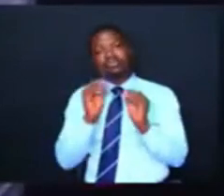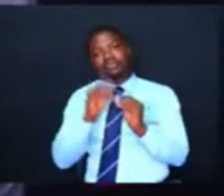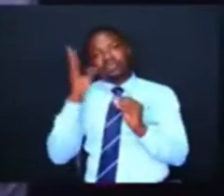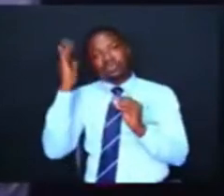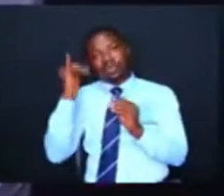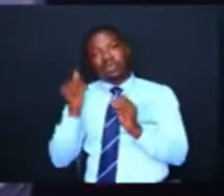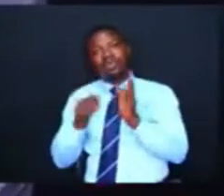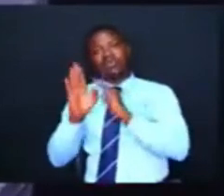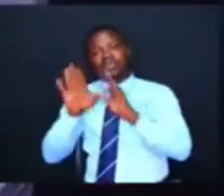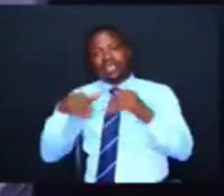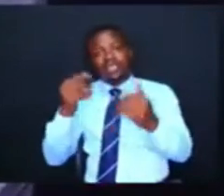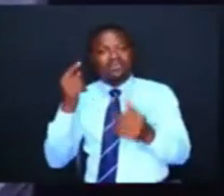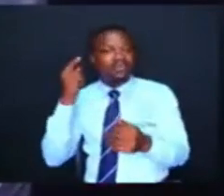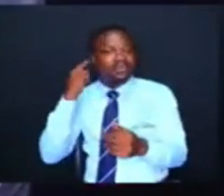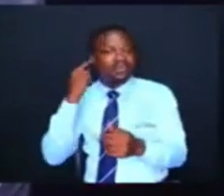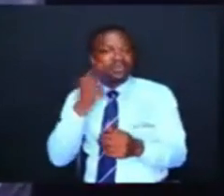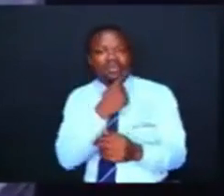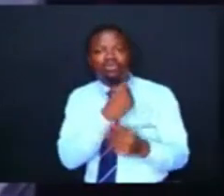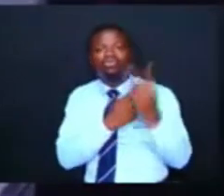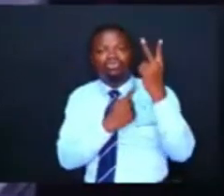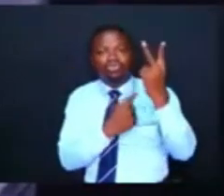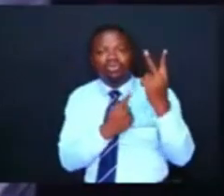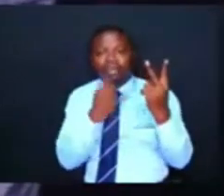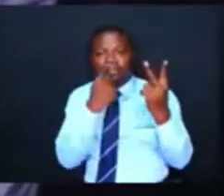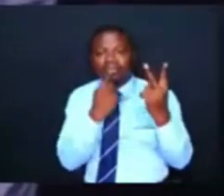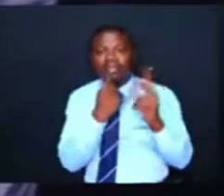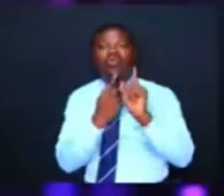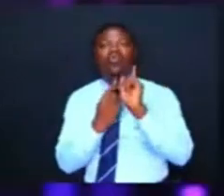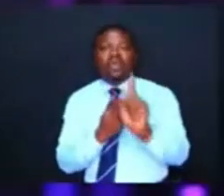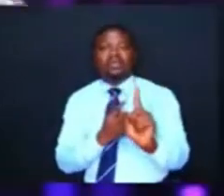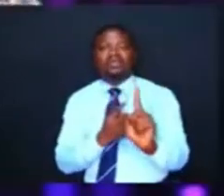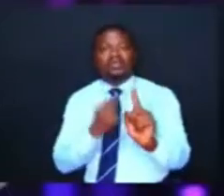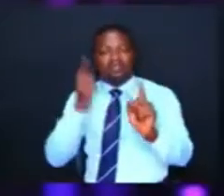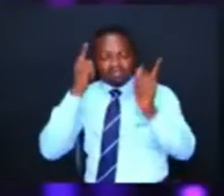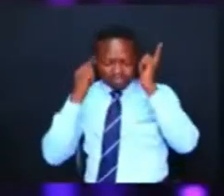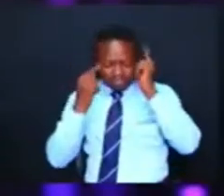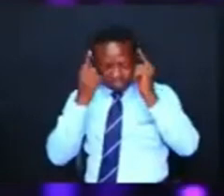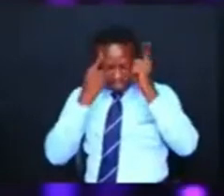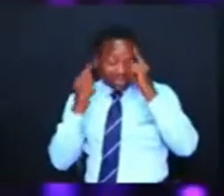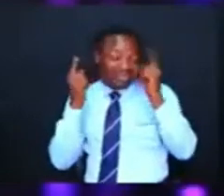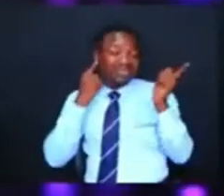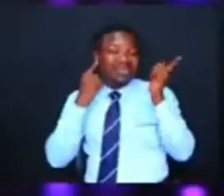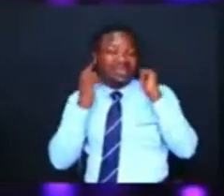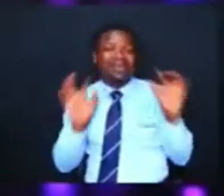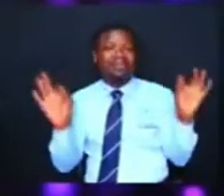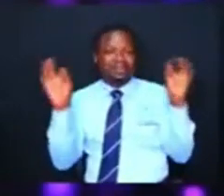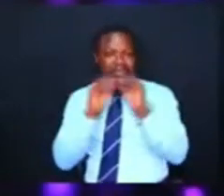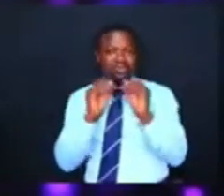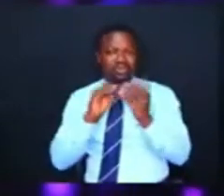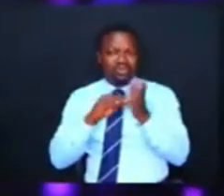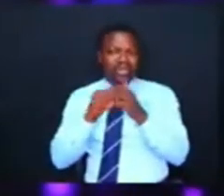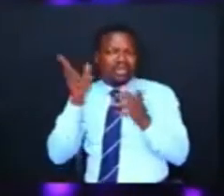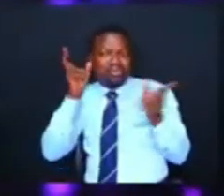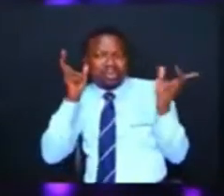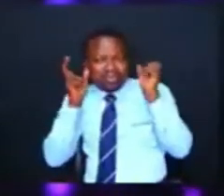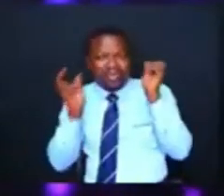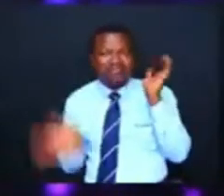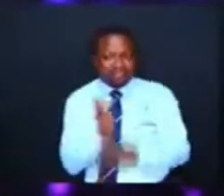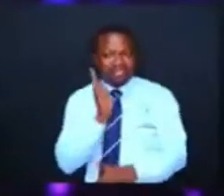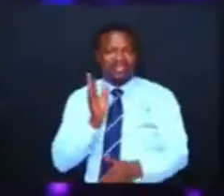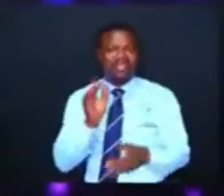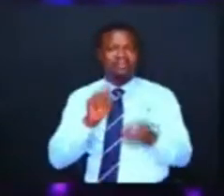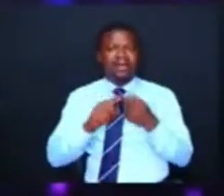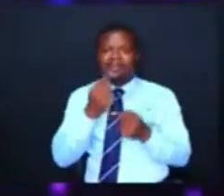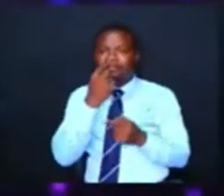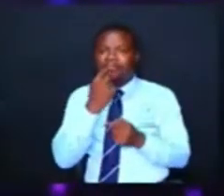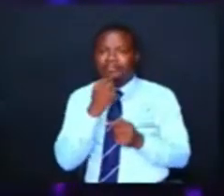why he gave us two and one. So be swift to hear. but slow to speak.